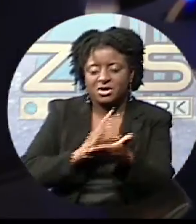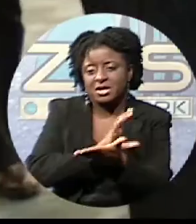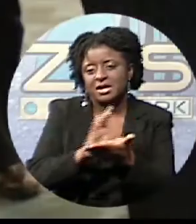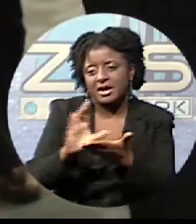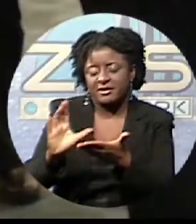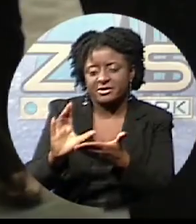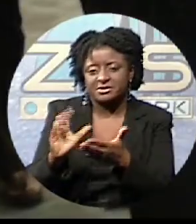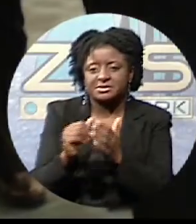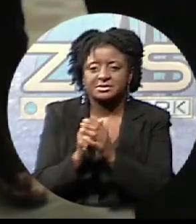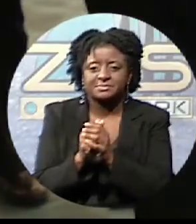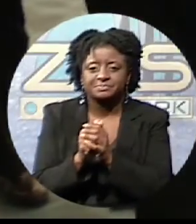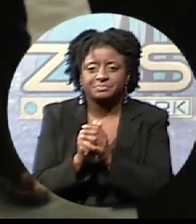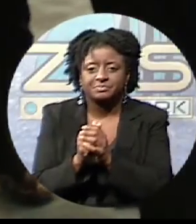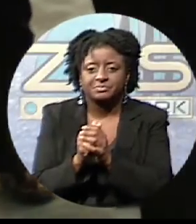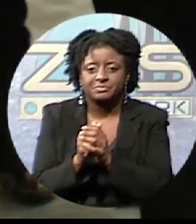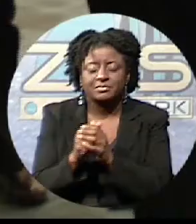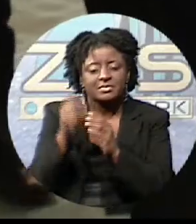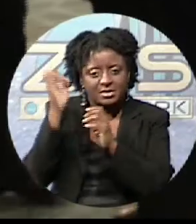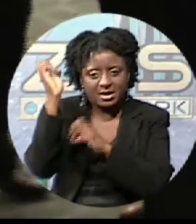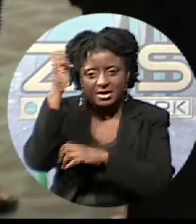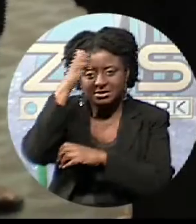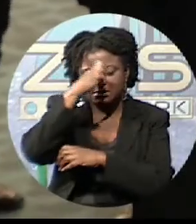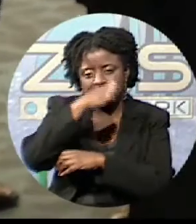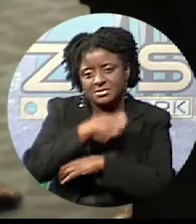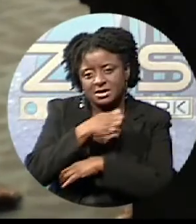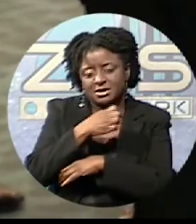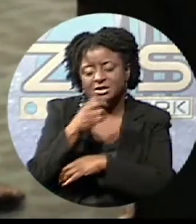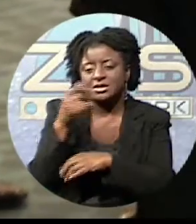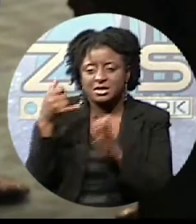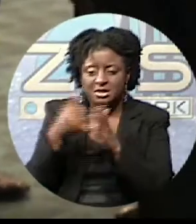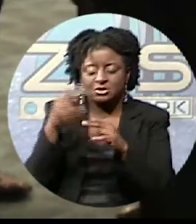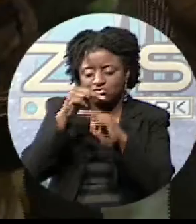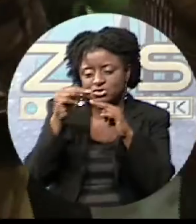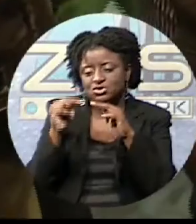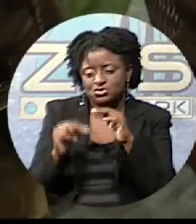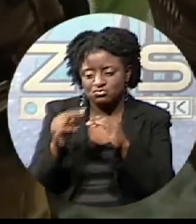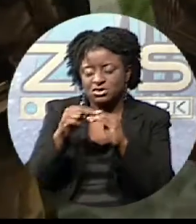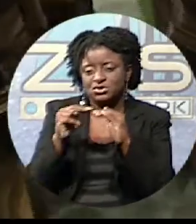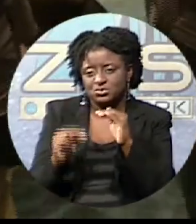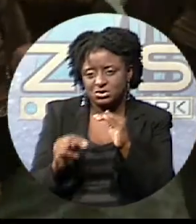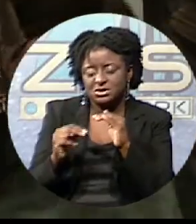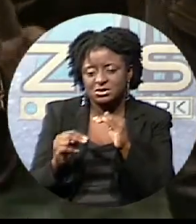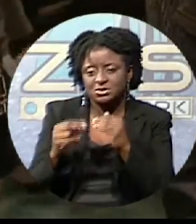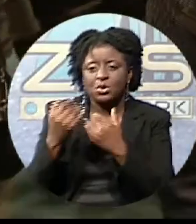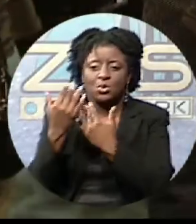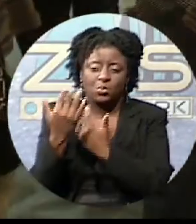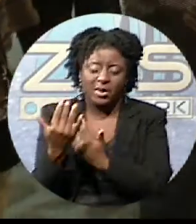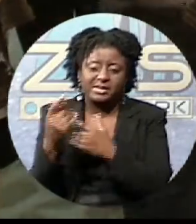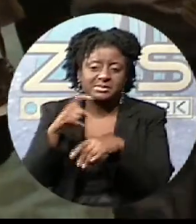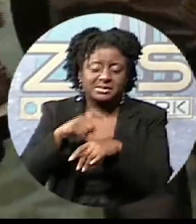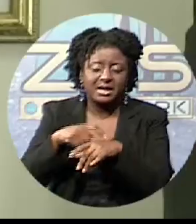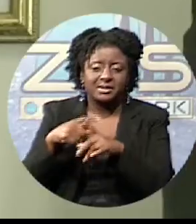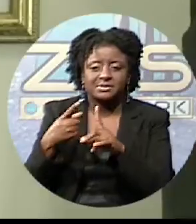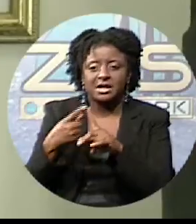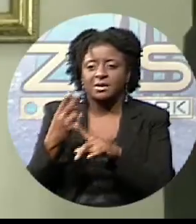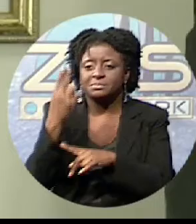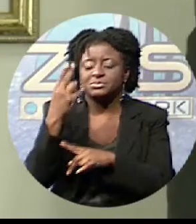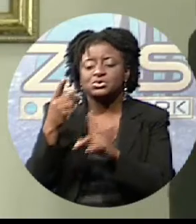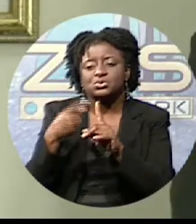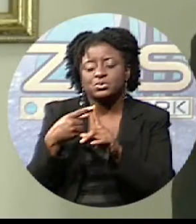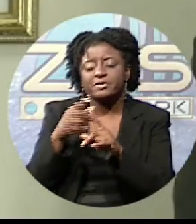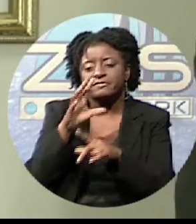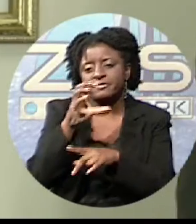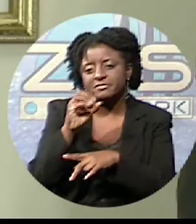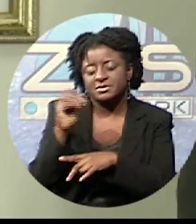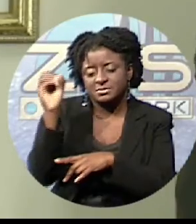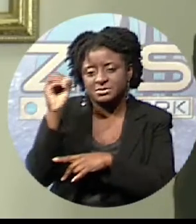terminal. It's estimated that they'll reduce wait times for some of our most valuable clients by up to 50%. The kiosk can be